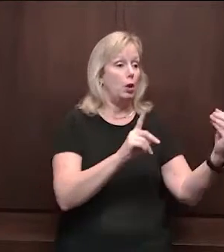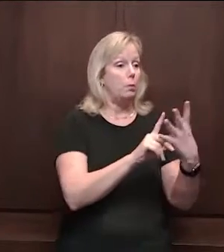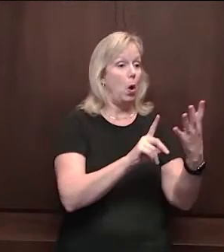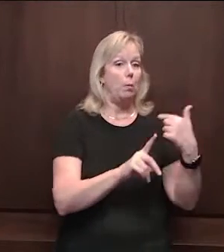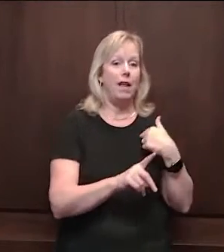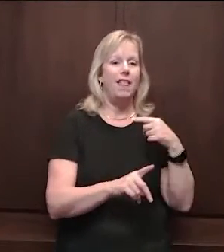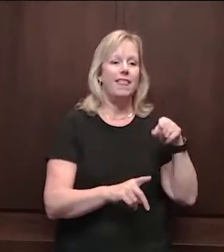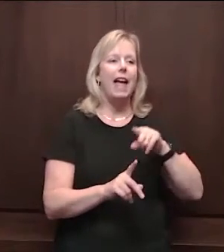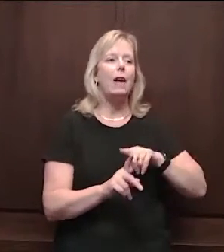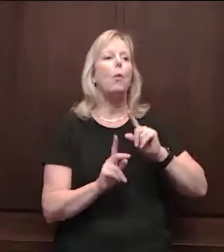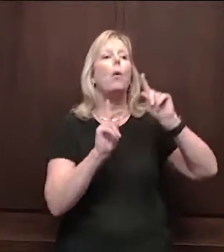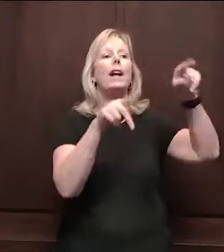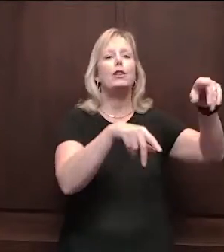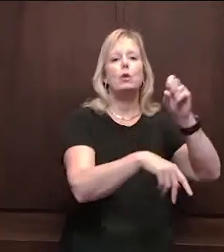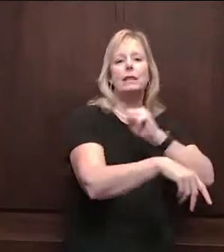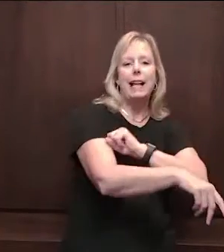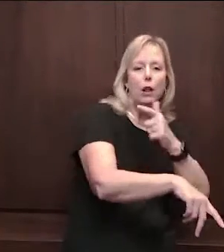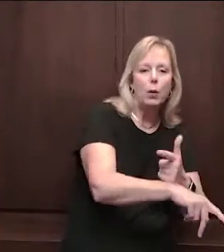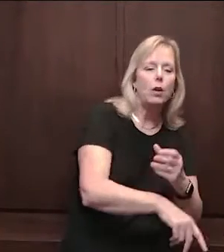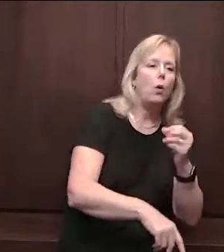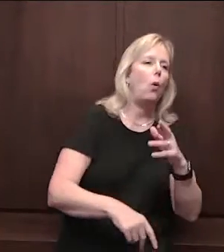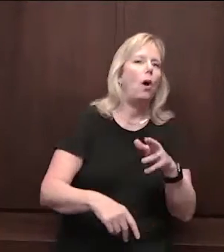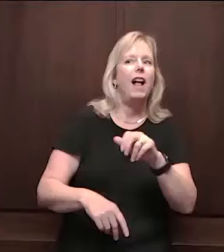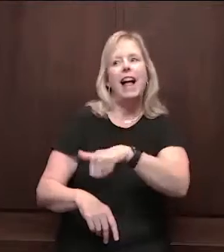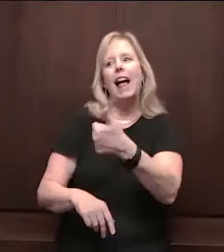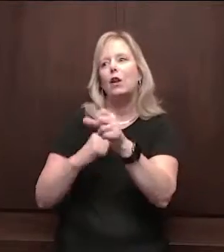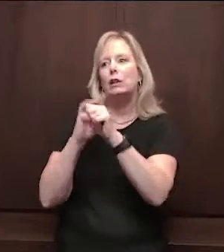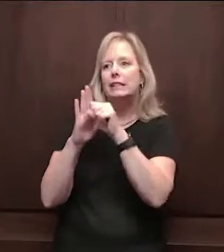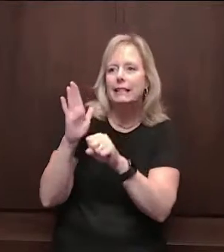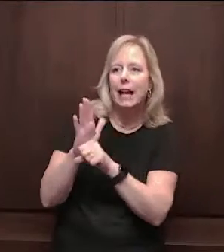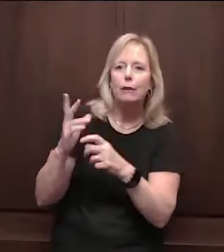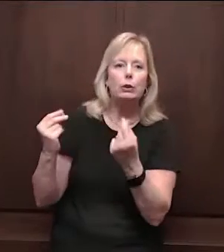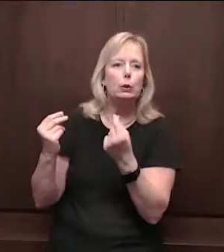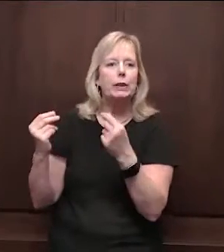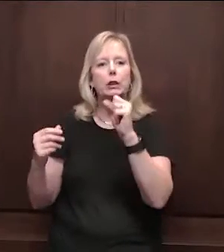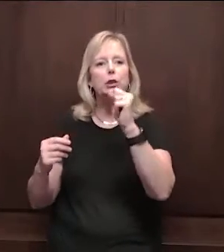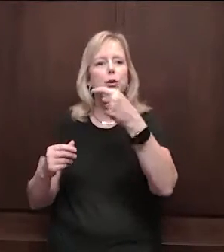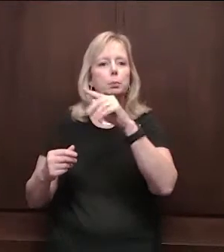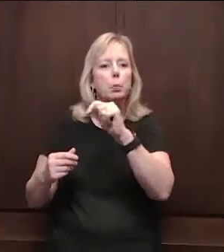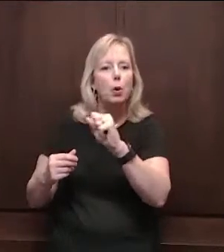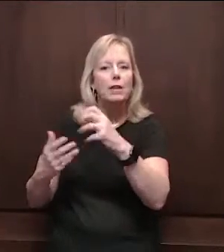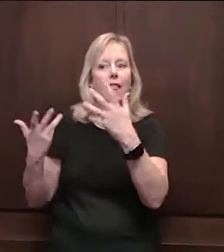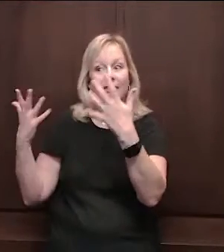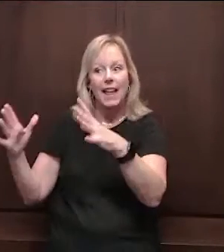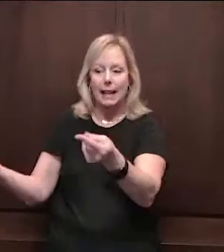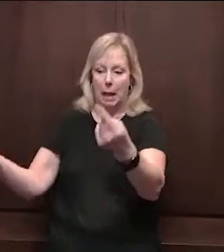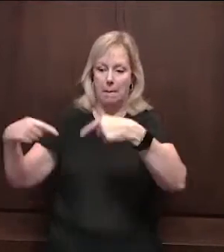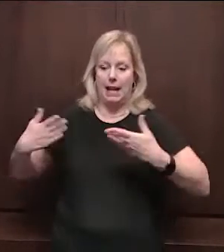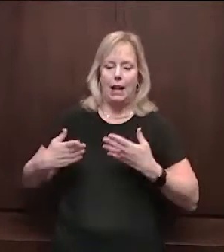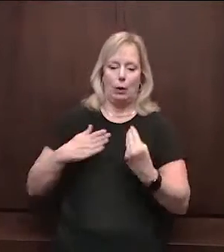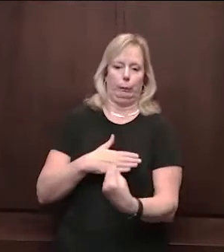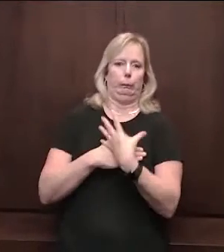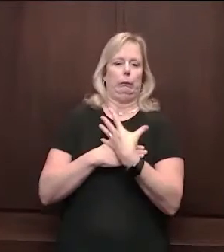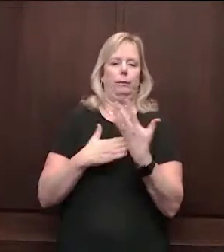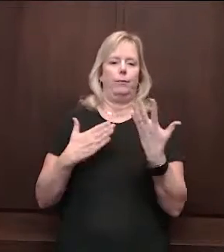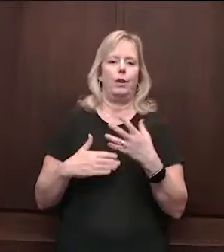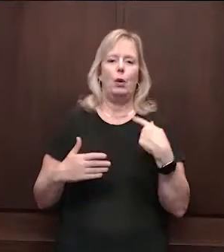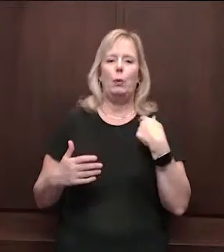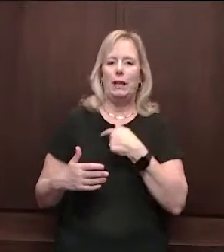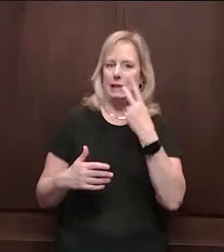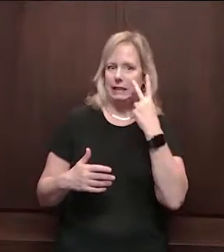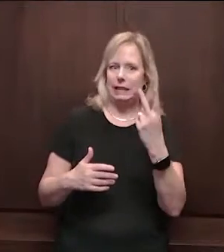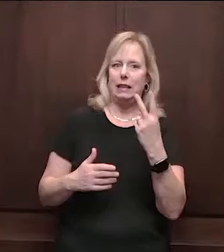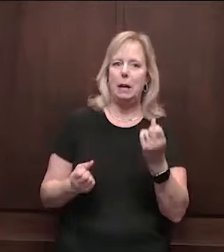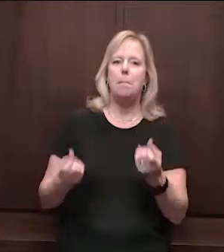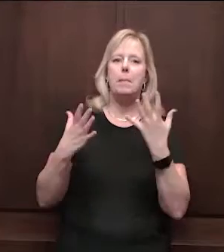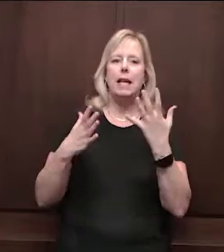they were over in St. Louis, or they were, in another state doing these activities, and then they brought it back. So we're seeing, that all of